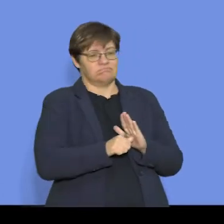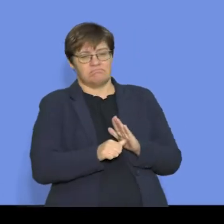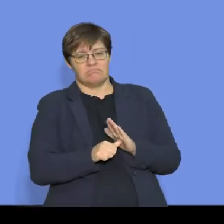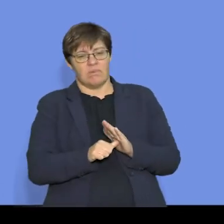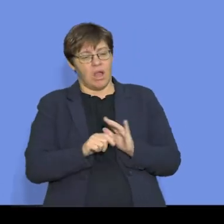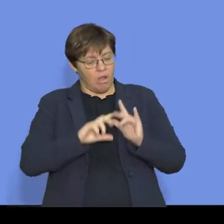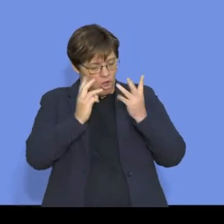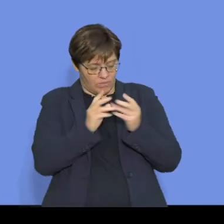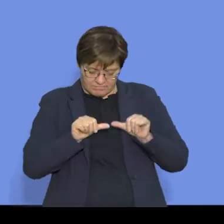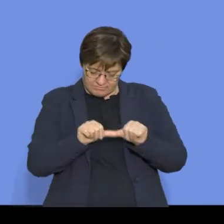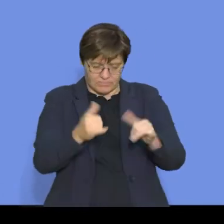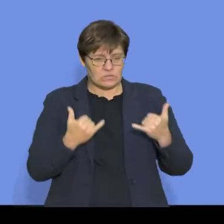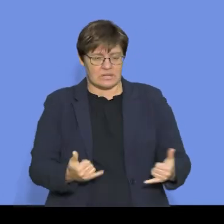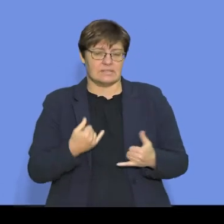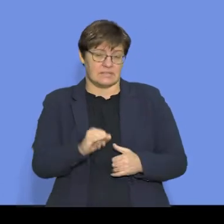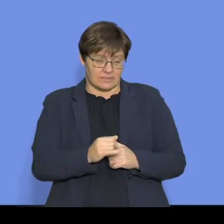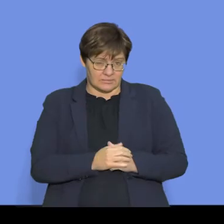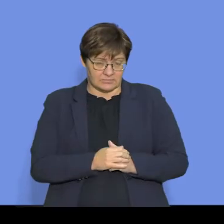Earth today.